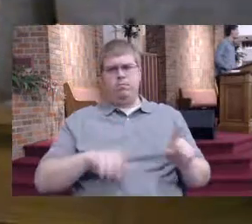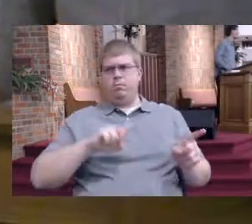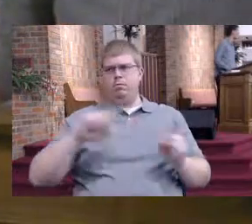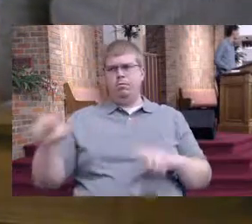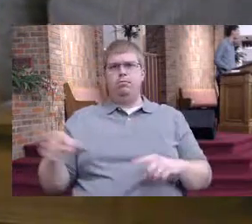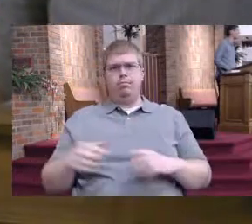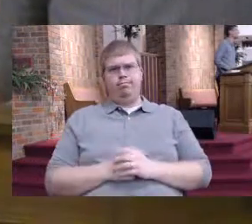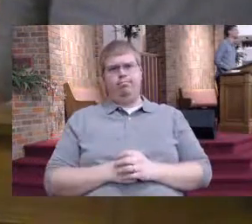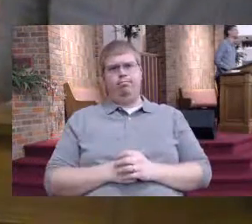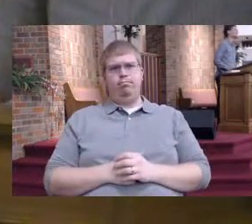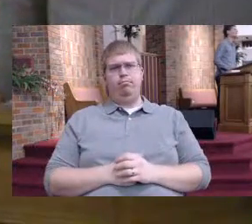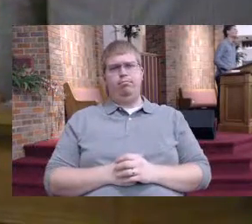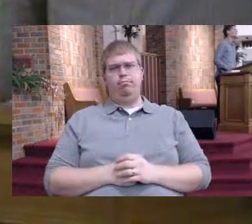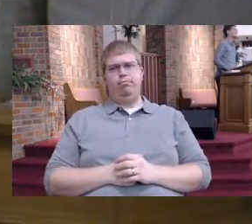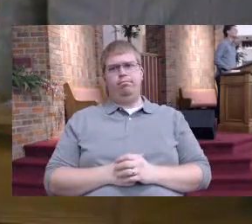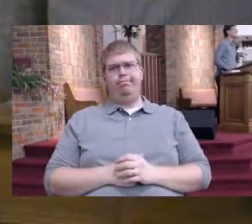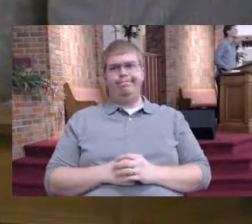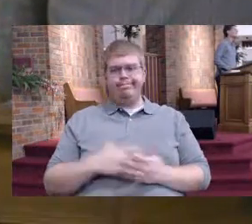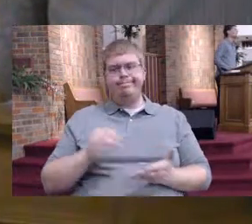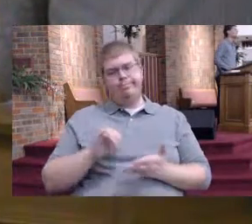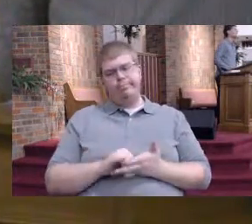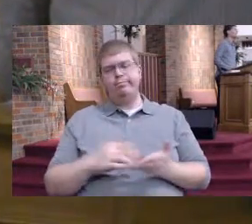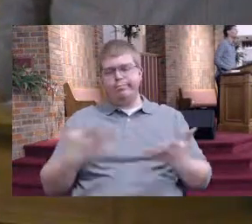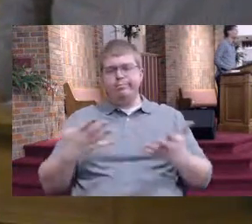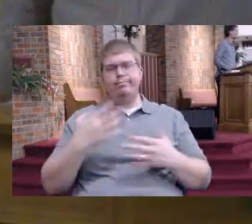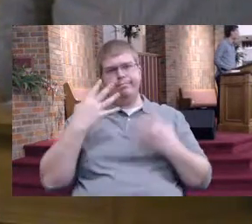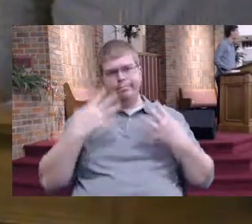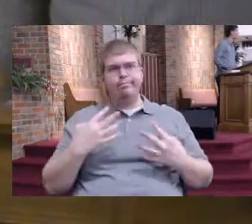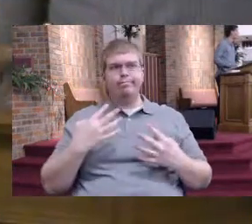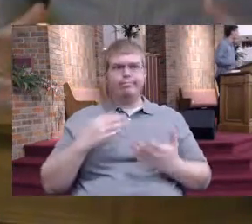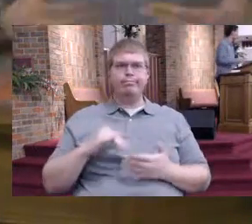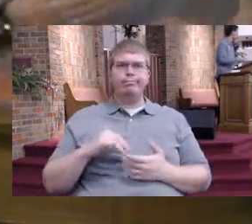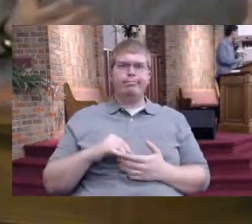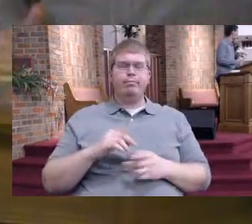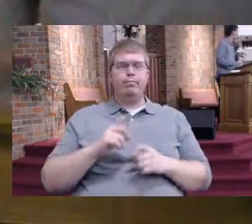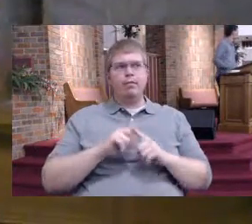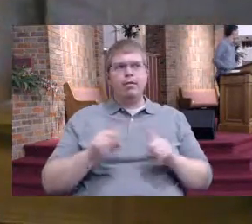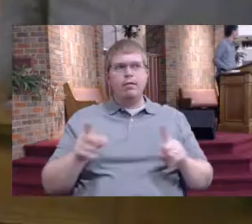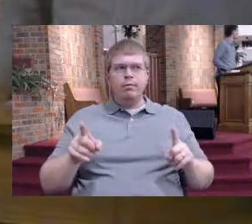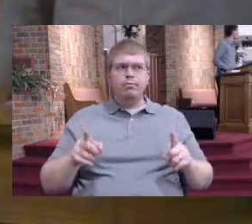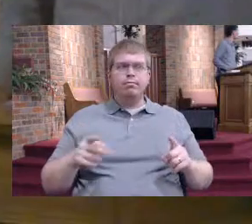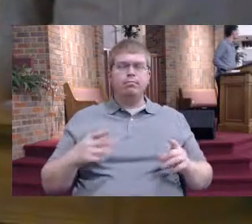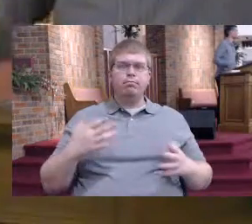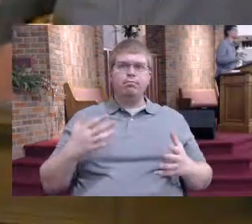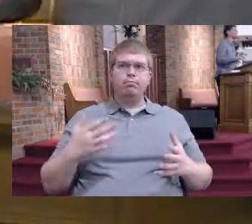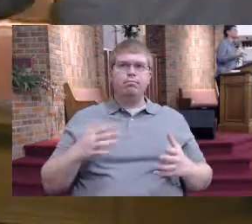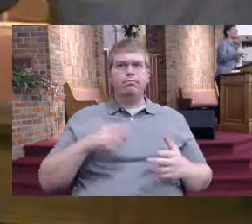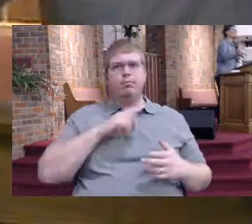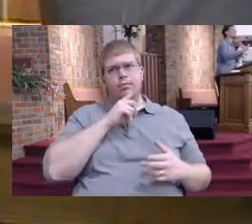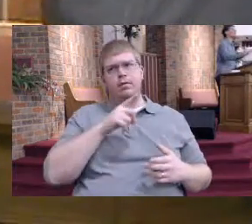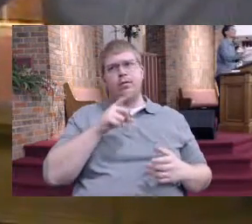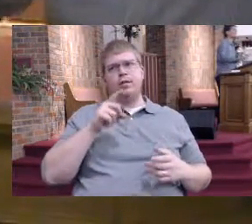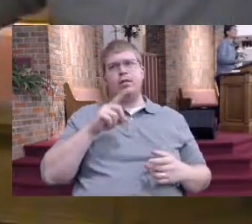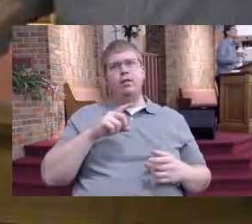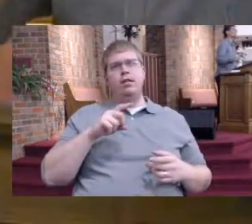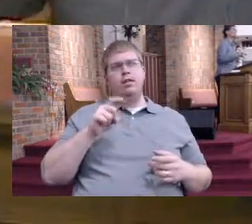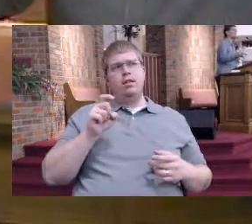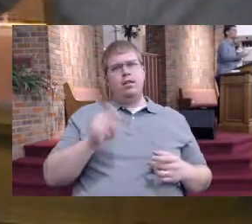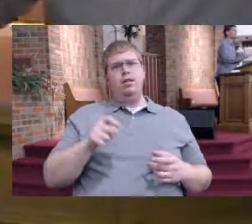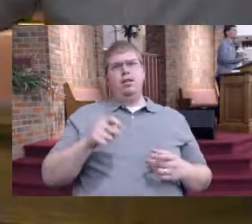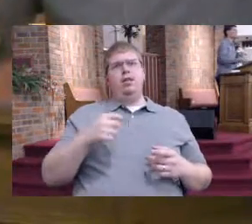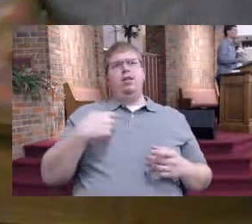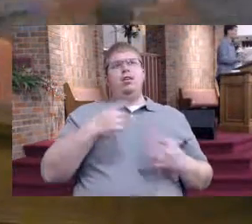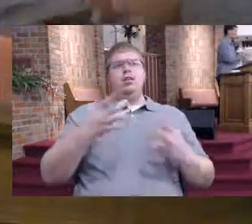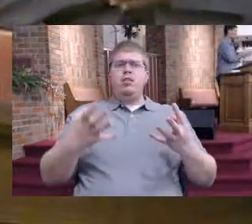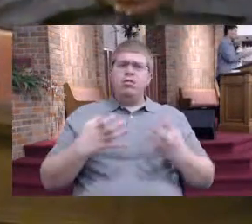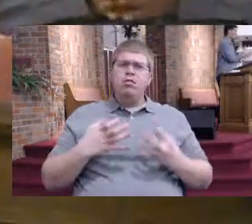been an unfortunate thing that we have encountered, but it just gives us all the more desire